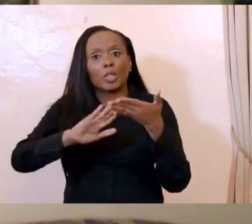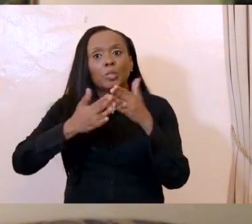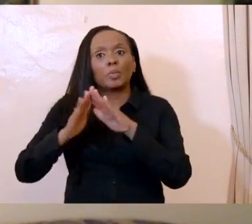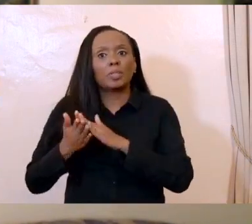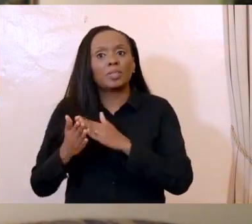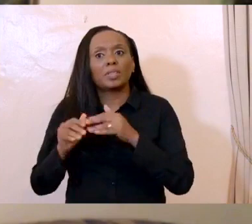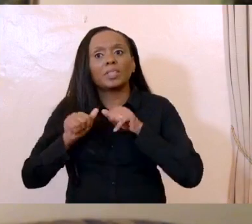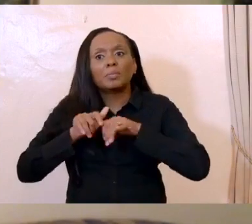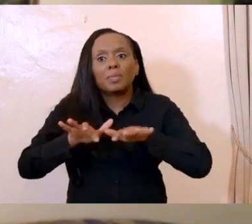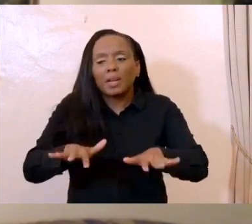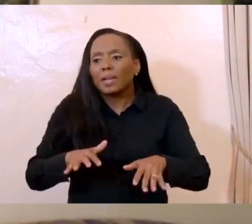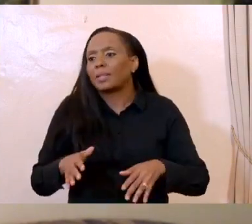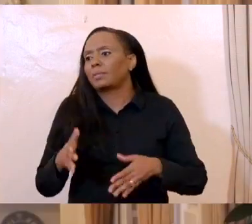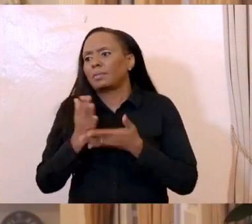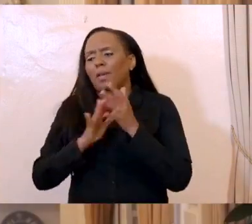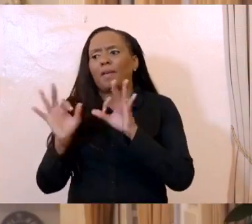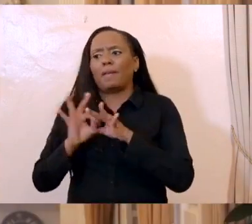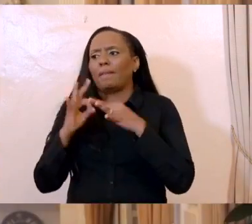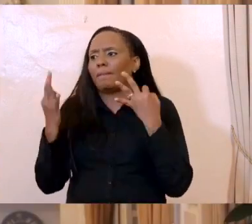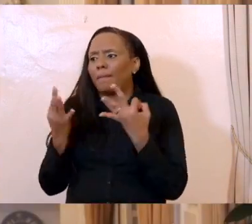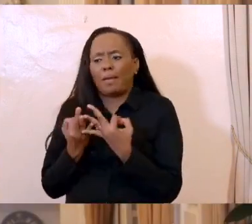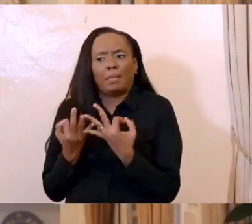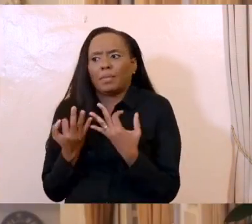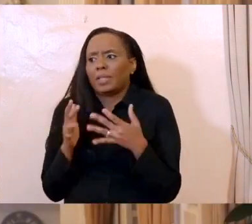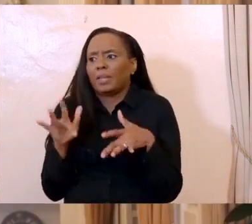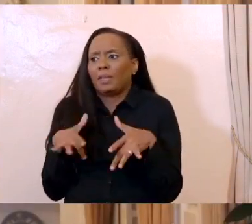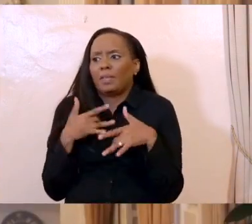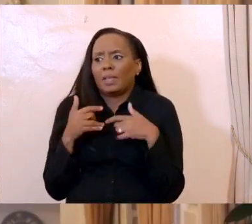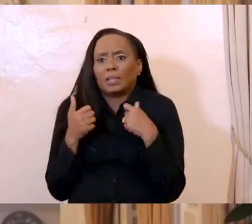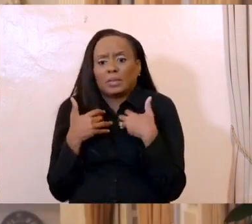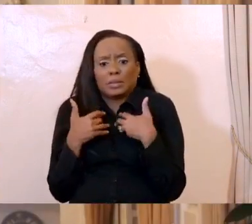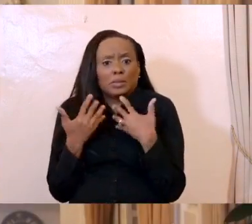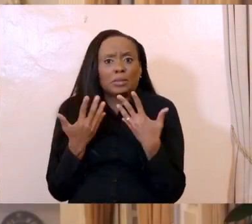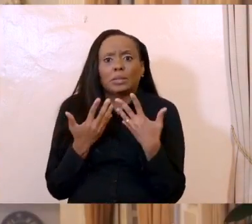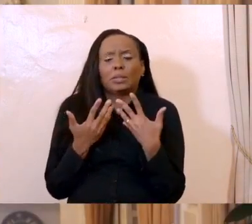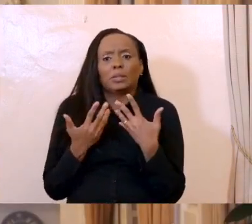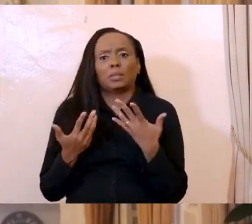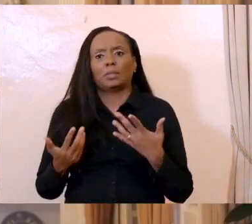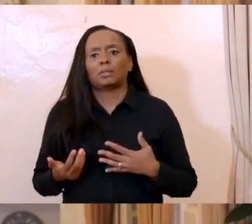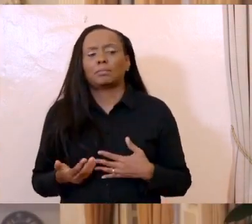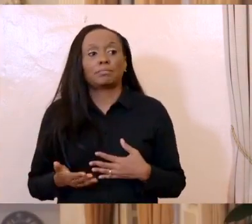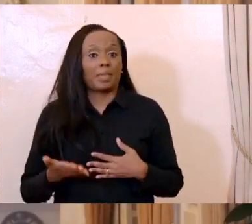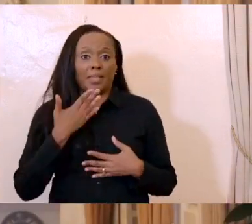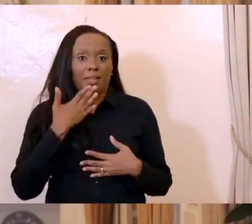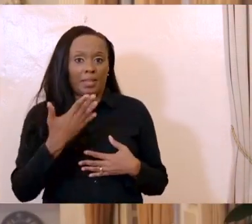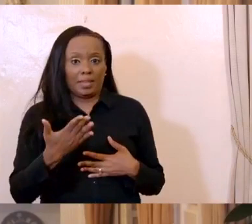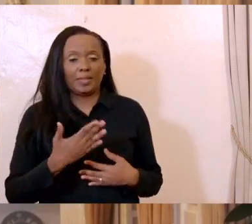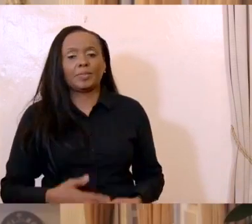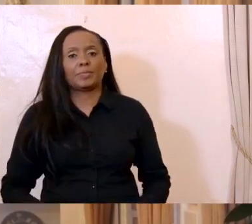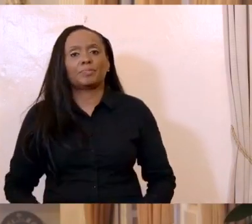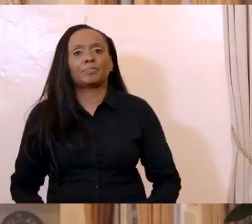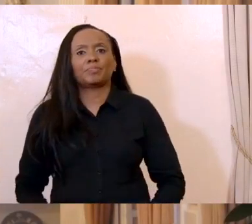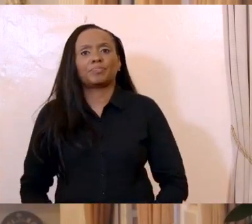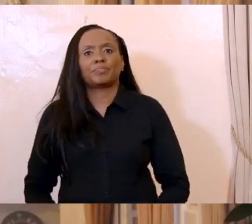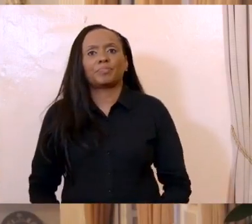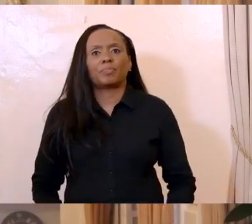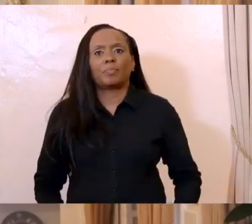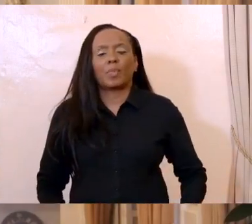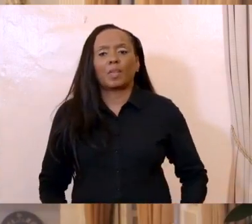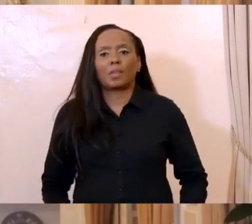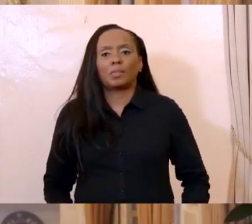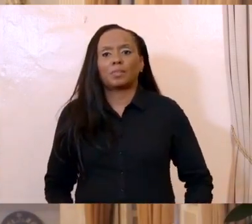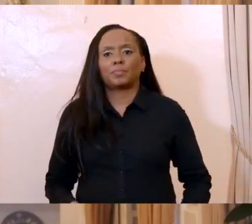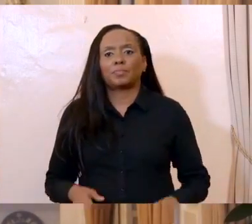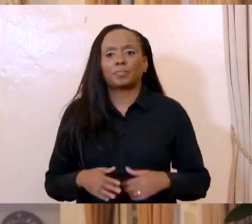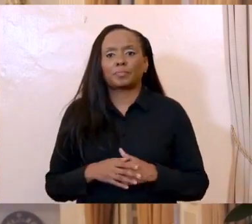insecure. Thank you again for your concern and your question, but I would remind you that there are countries that